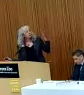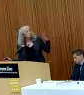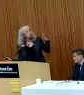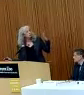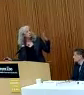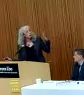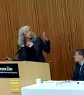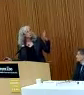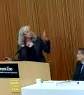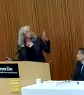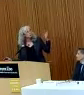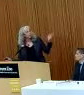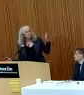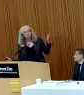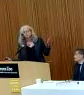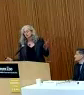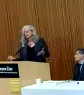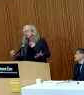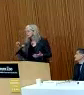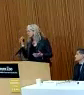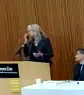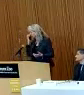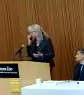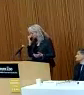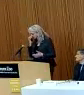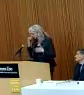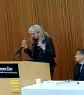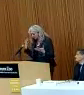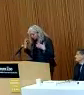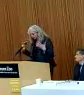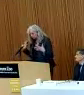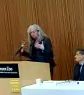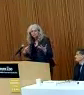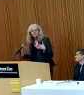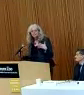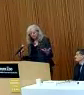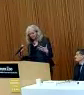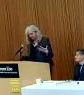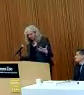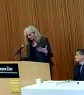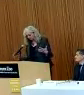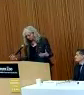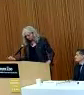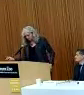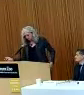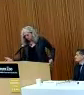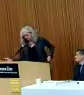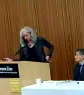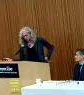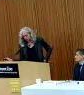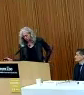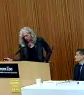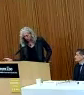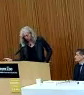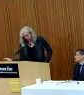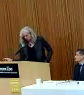there aren't you know Banks you know in neighborhoods of color right so there aren't those sort of day-to-day relationships um